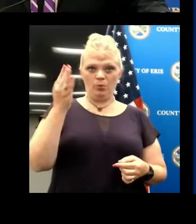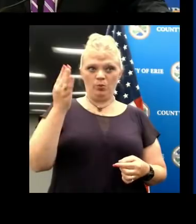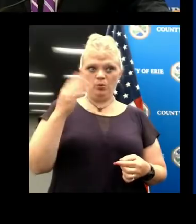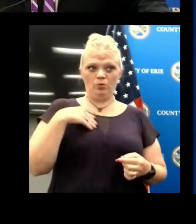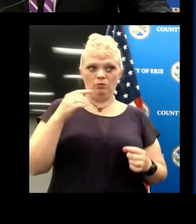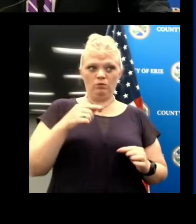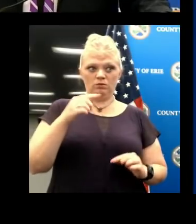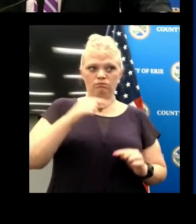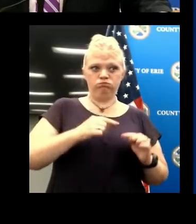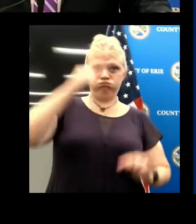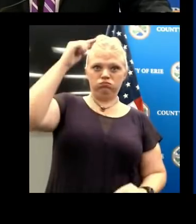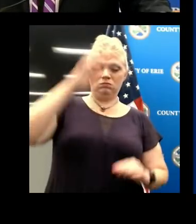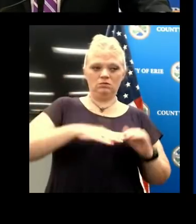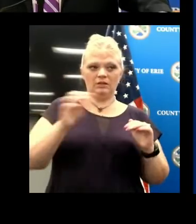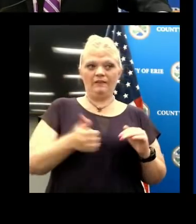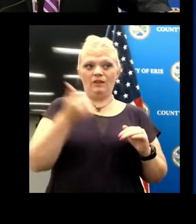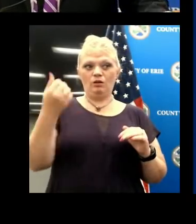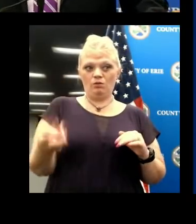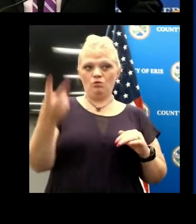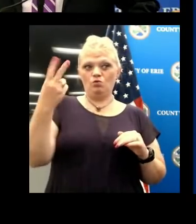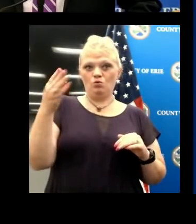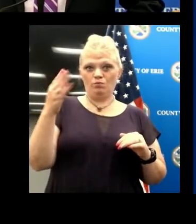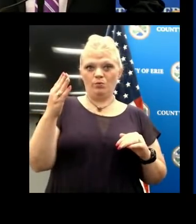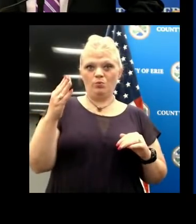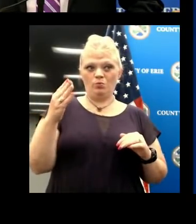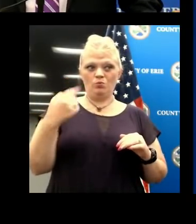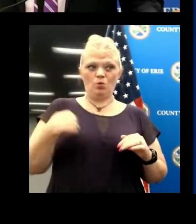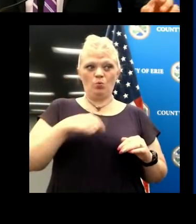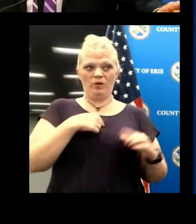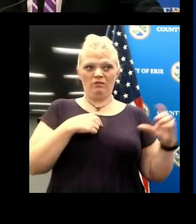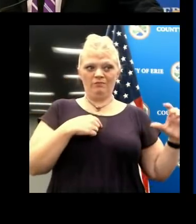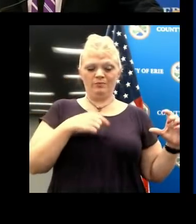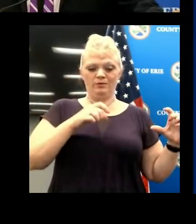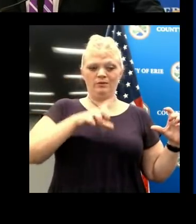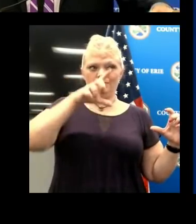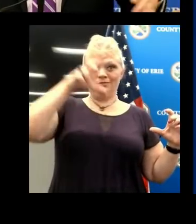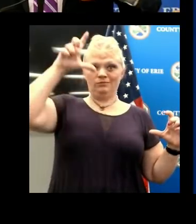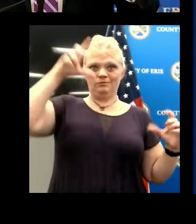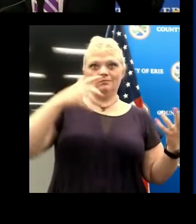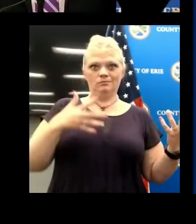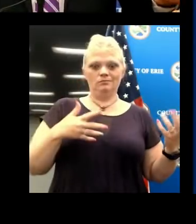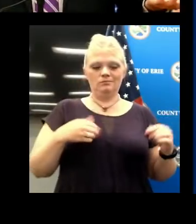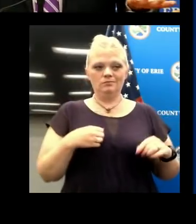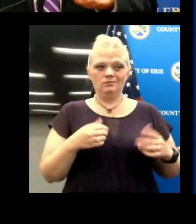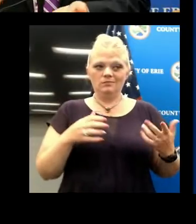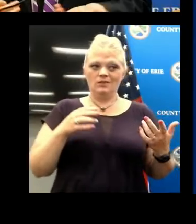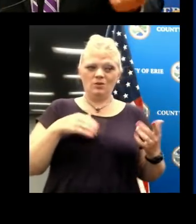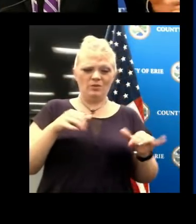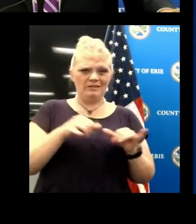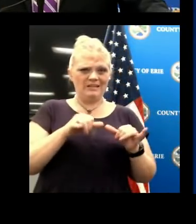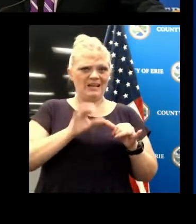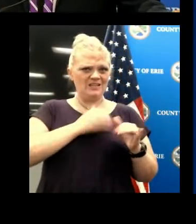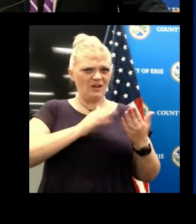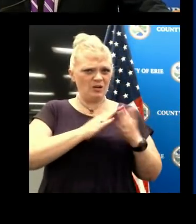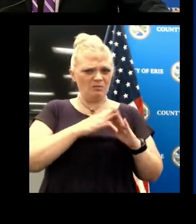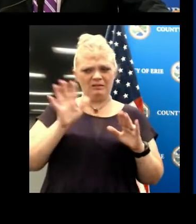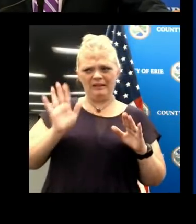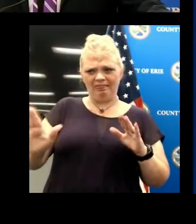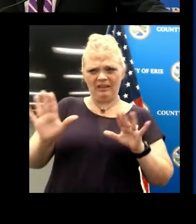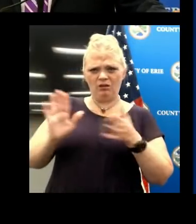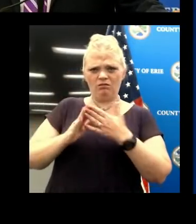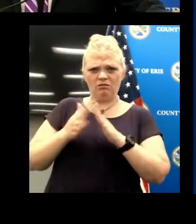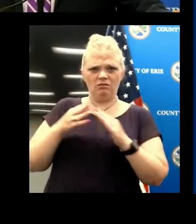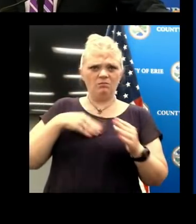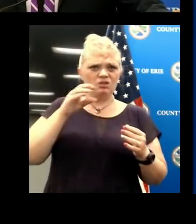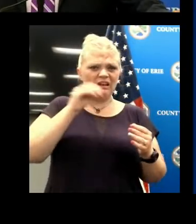much taller than the other 2 blue bars, and that's not a good thing when you think about the size of our community and their communities and the percentage